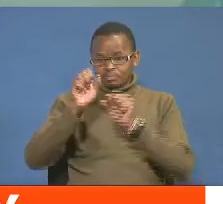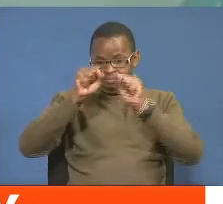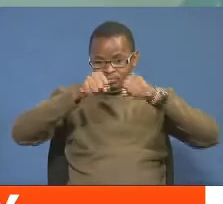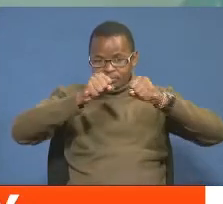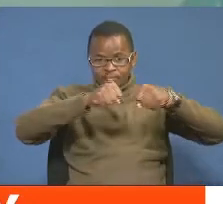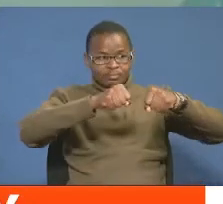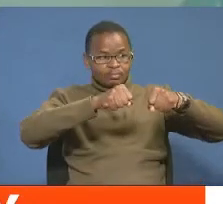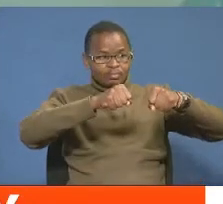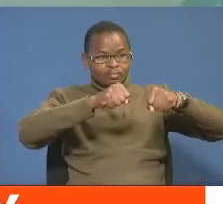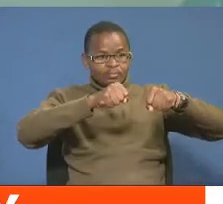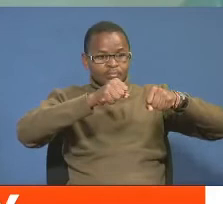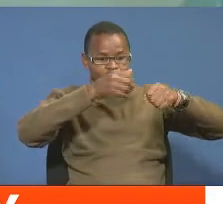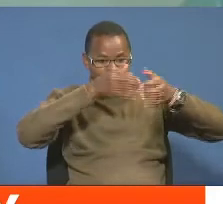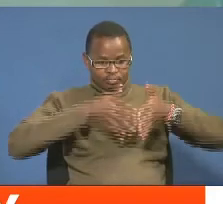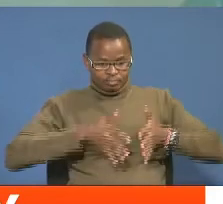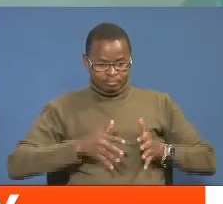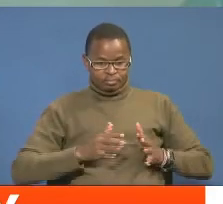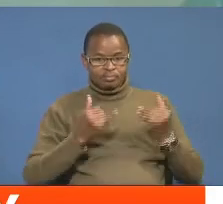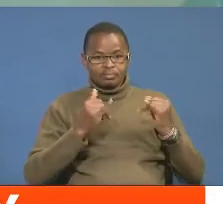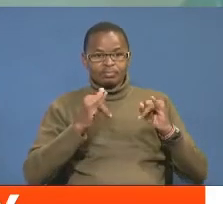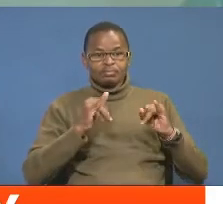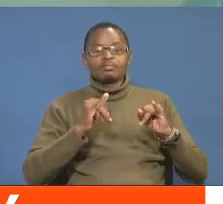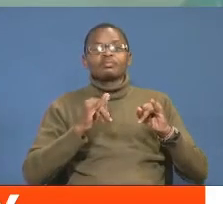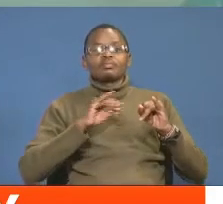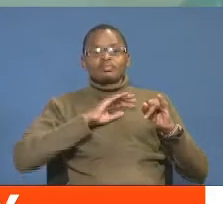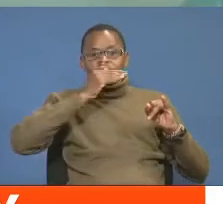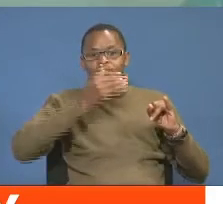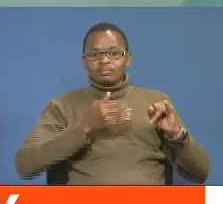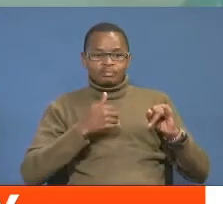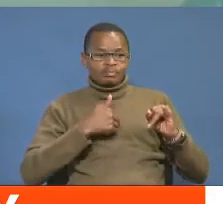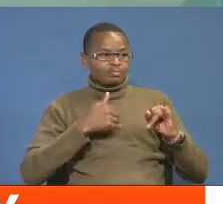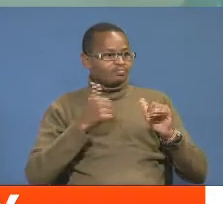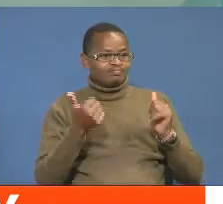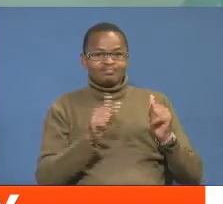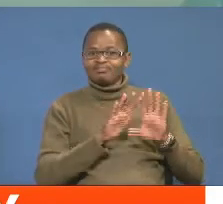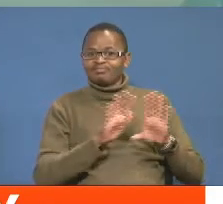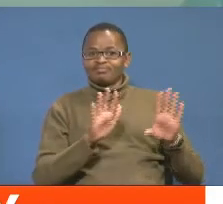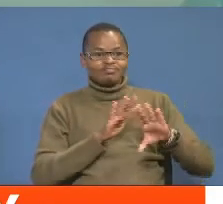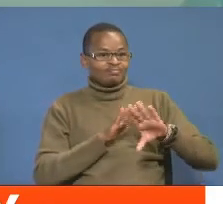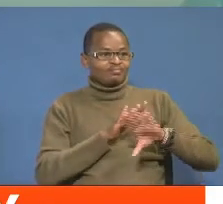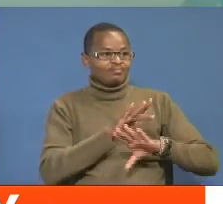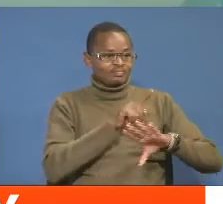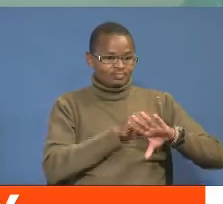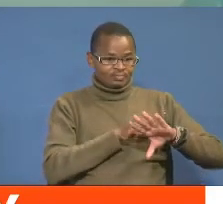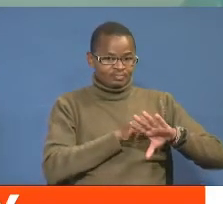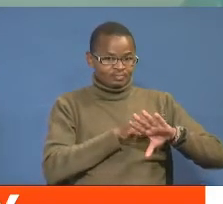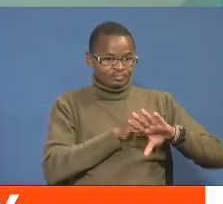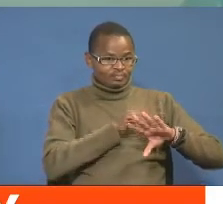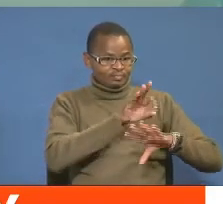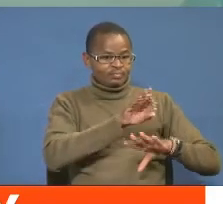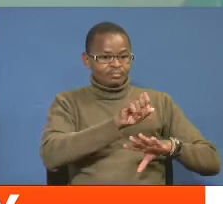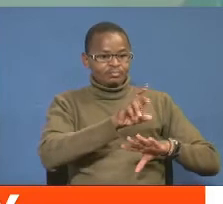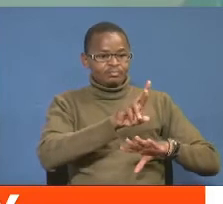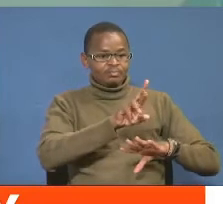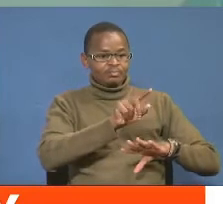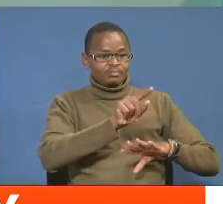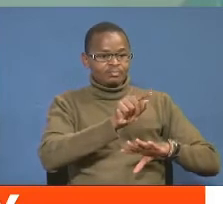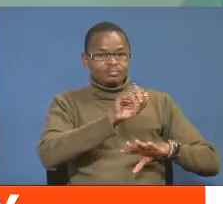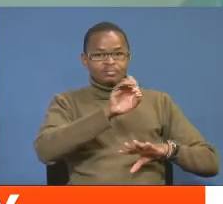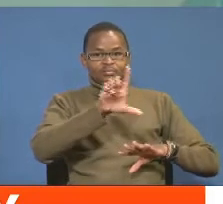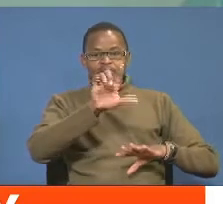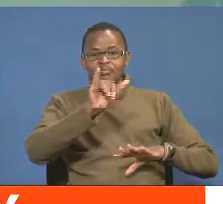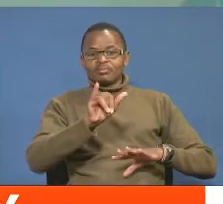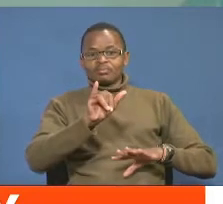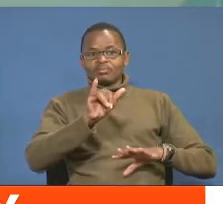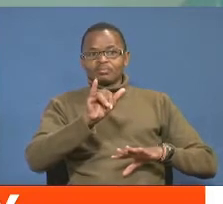to conceive, and they are now pregnant. So it doesn't really have any effect when it comes to fertility, not that we know of.